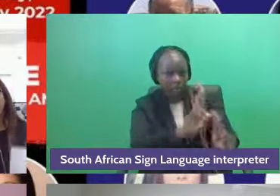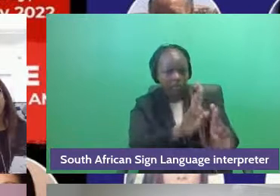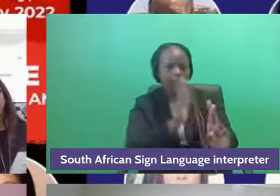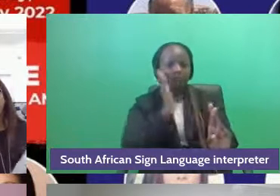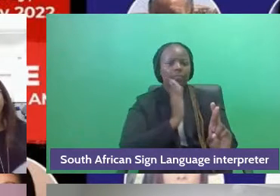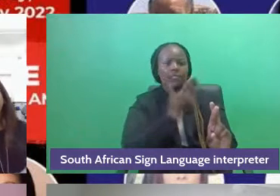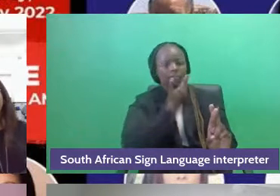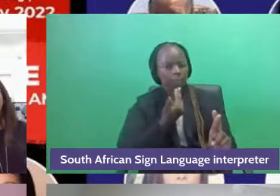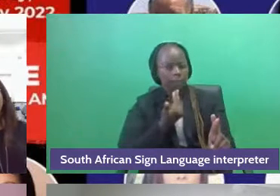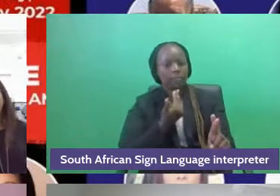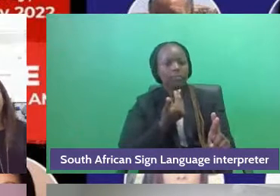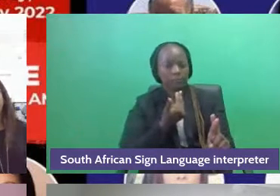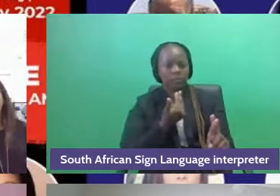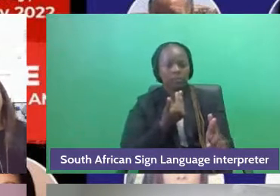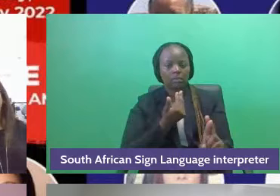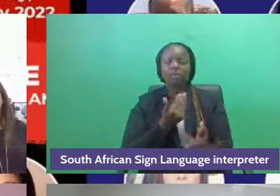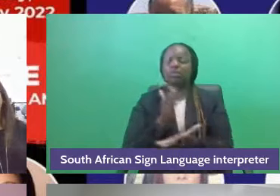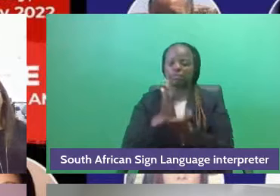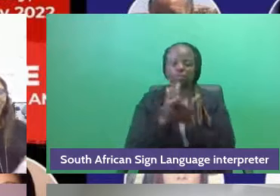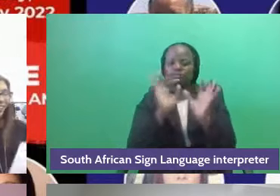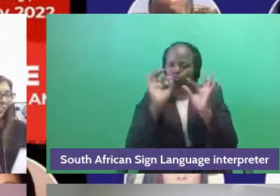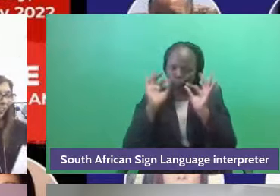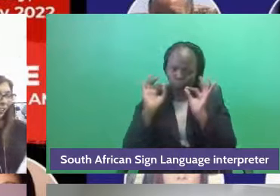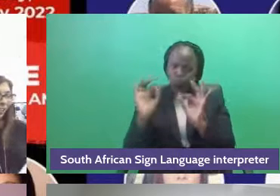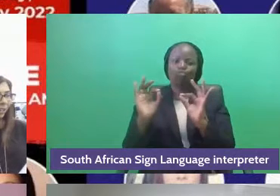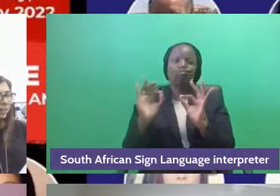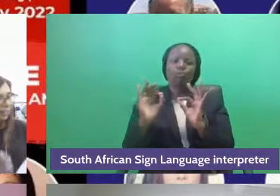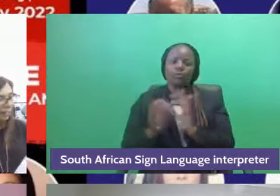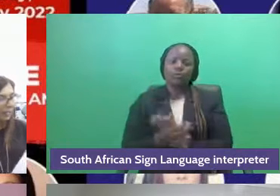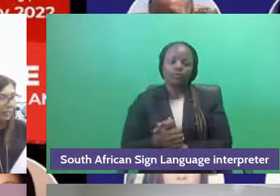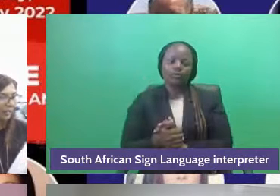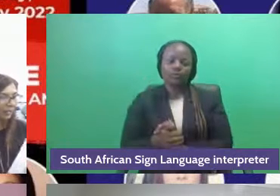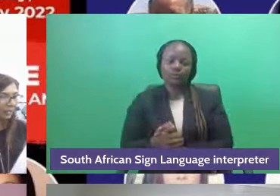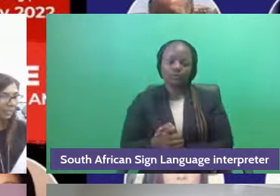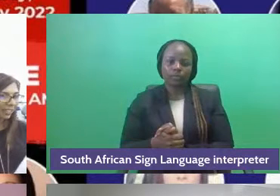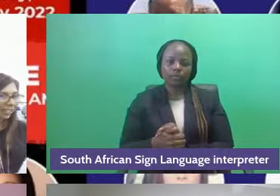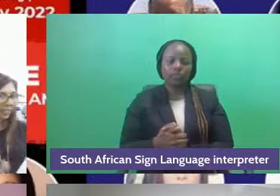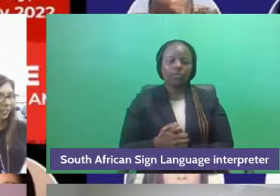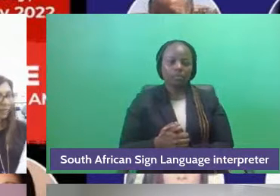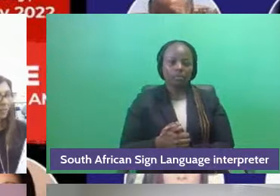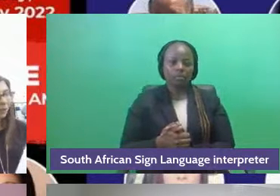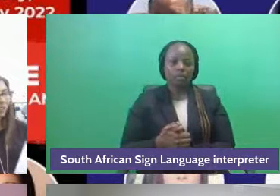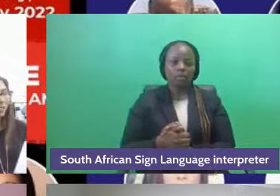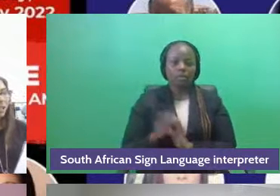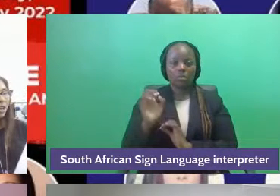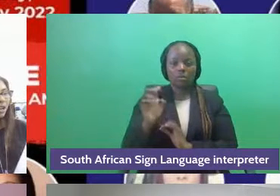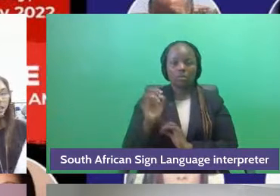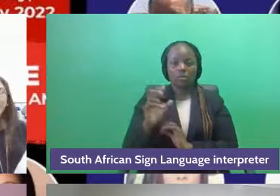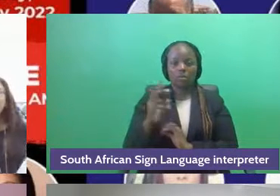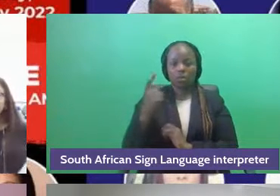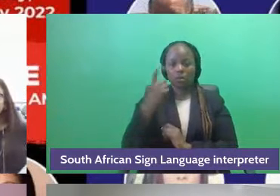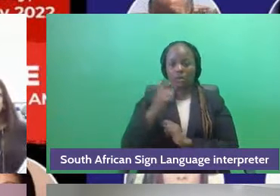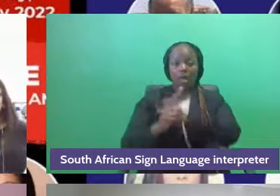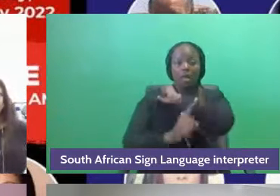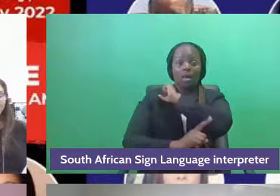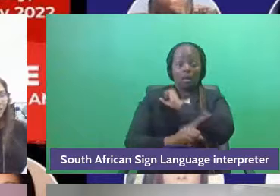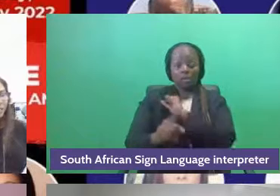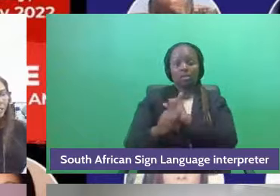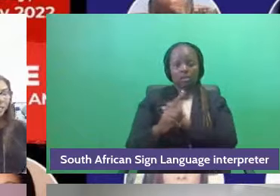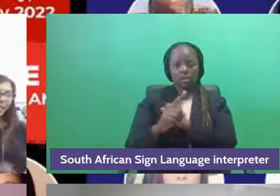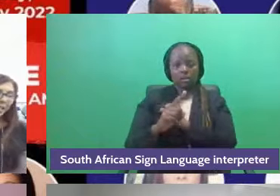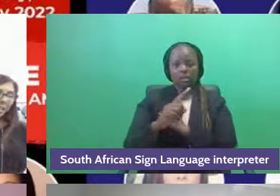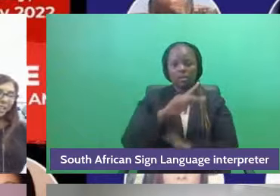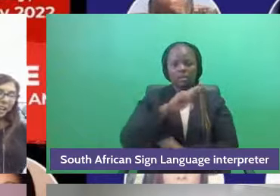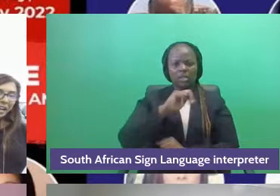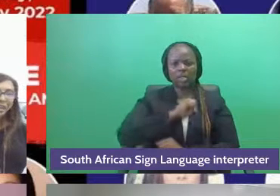I can assure you, you're on the right path. Okay, the last question I was asked to answer was KZNDA